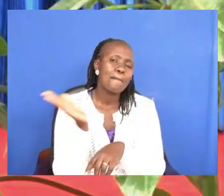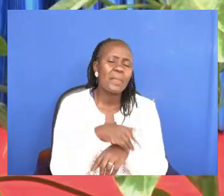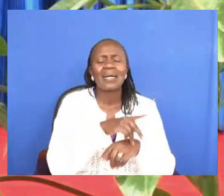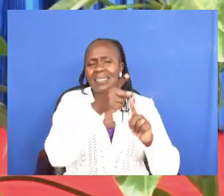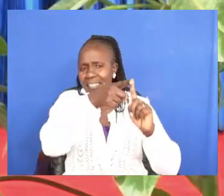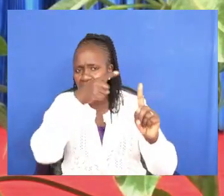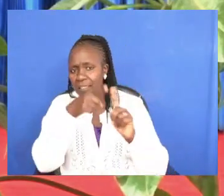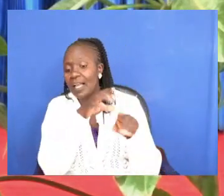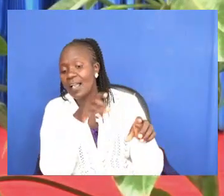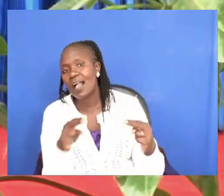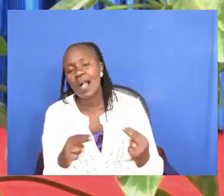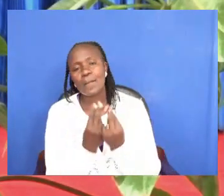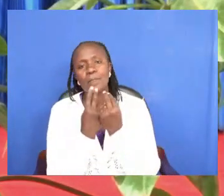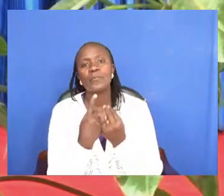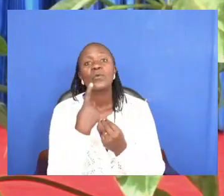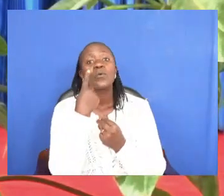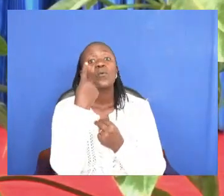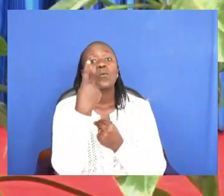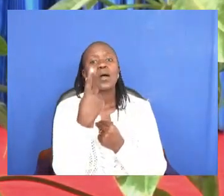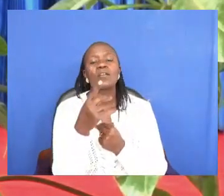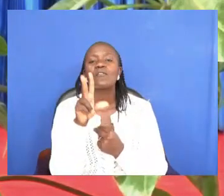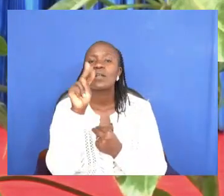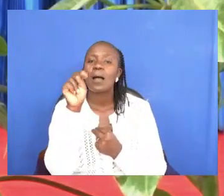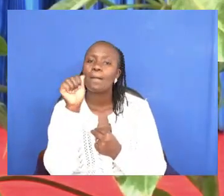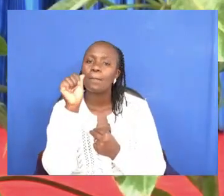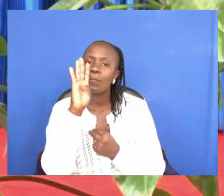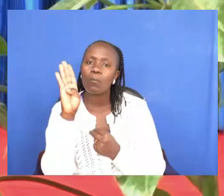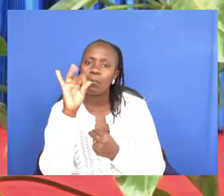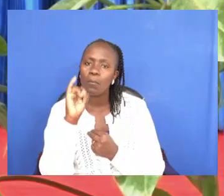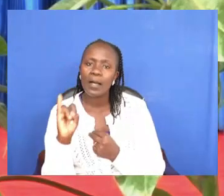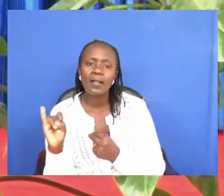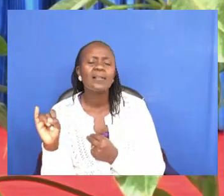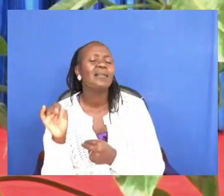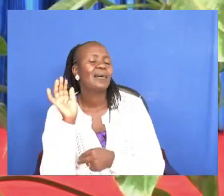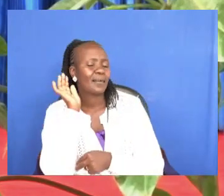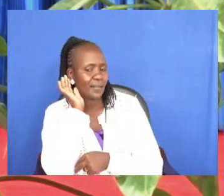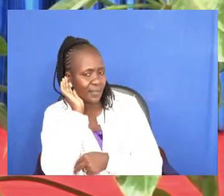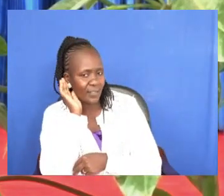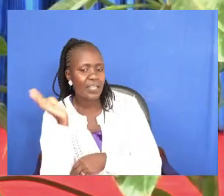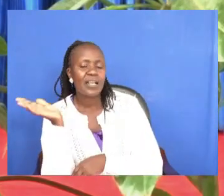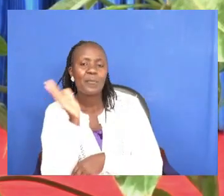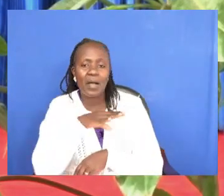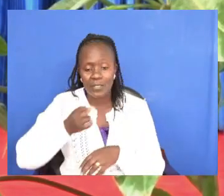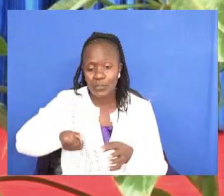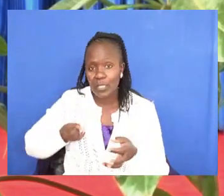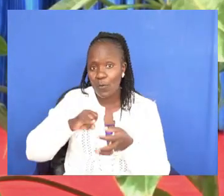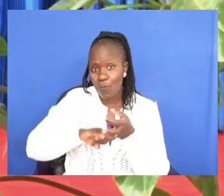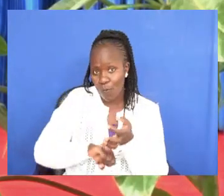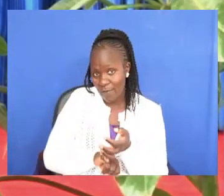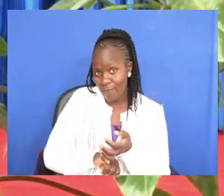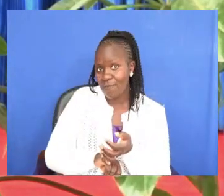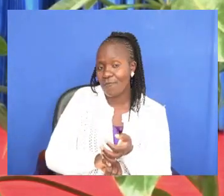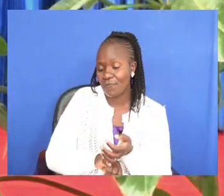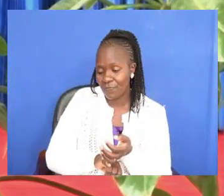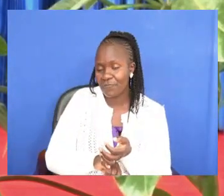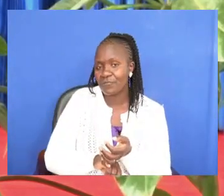while this was happening, one of Nabal's servants went to Abigail. And you remember Abigail was